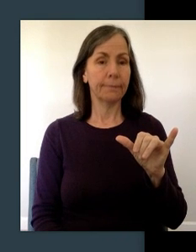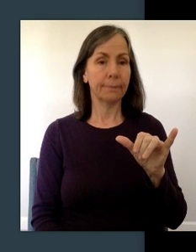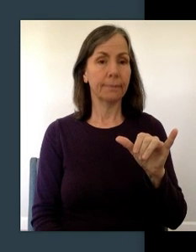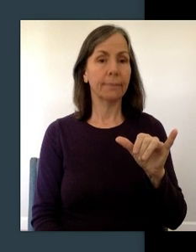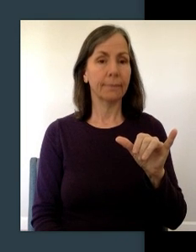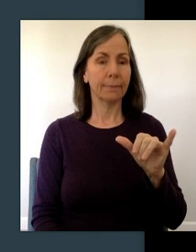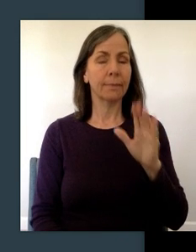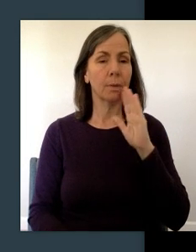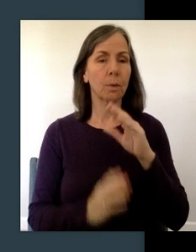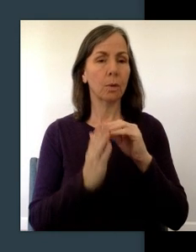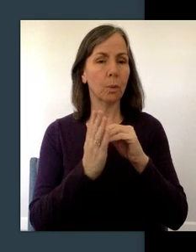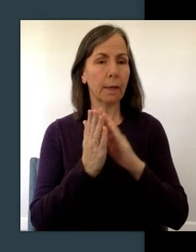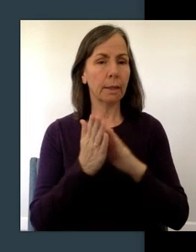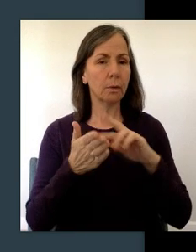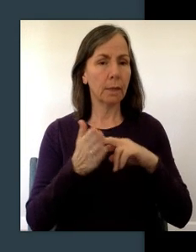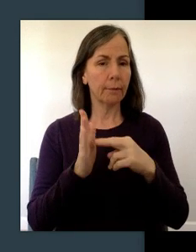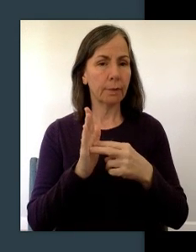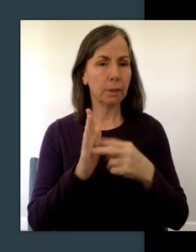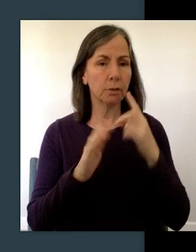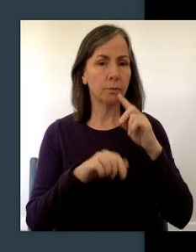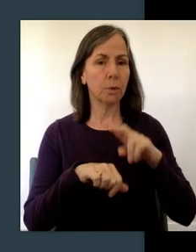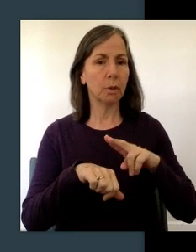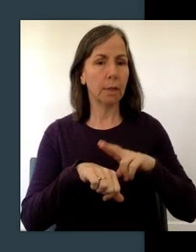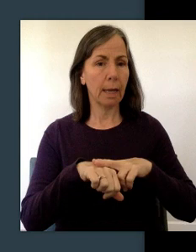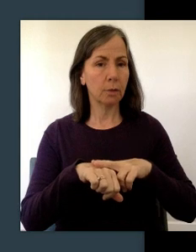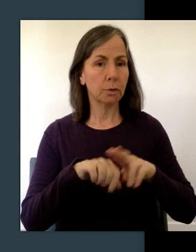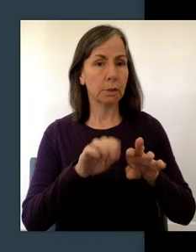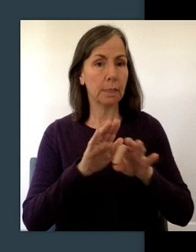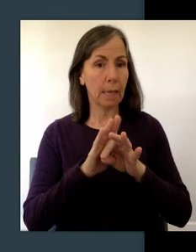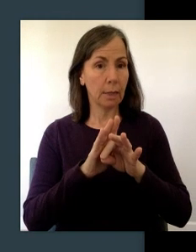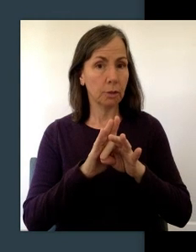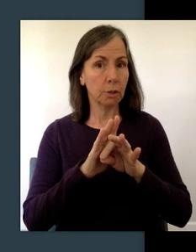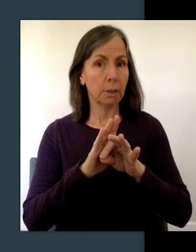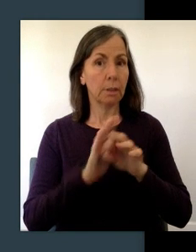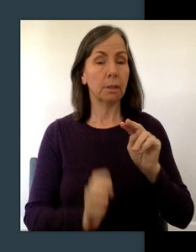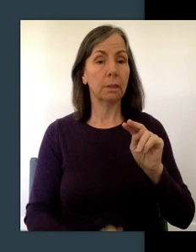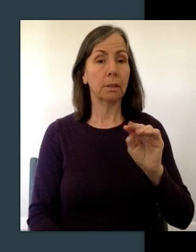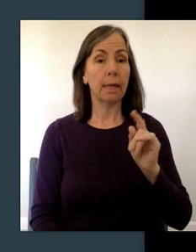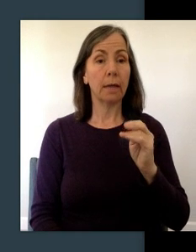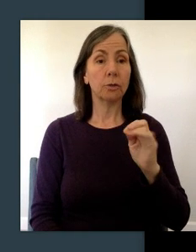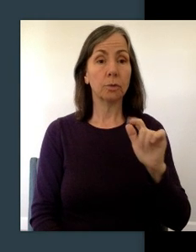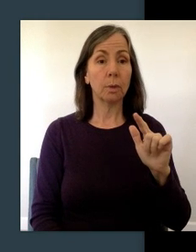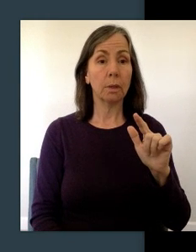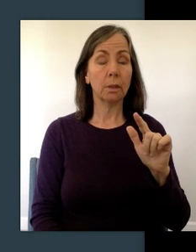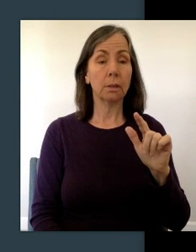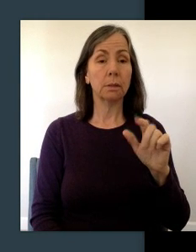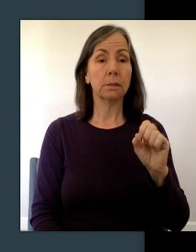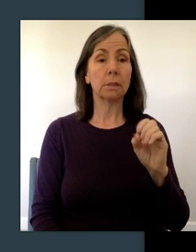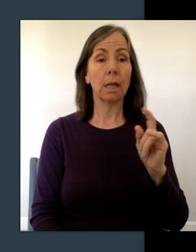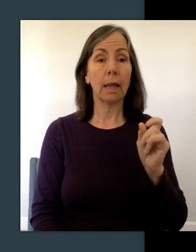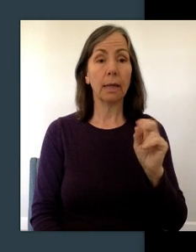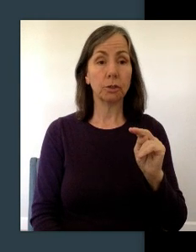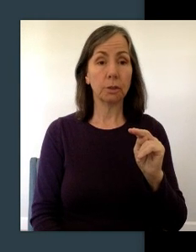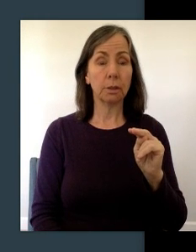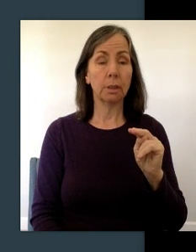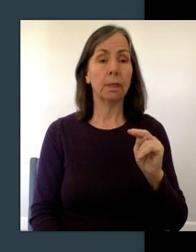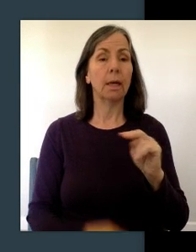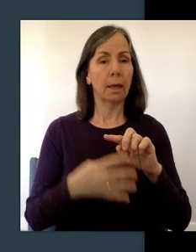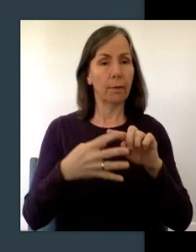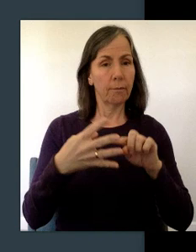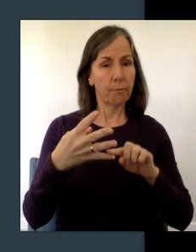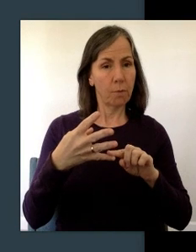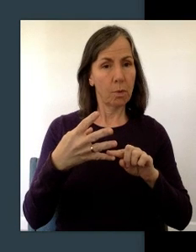writing down a definition for natural selection and then a definition for the 4 principles